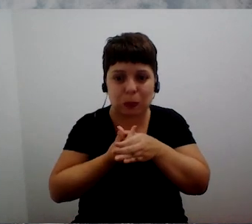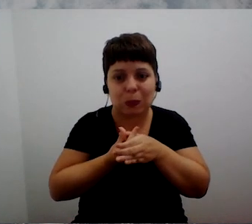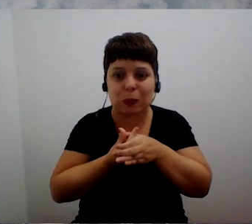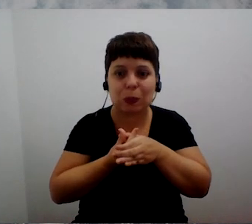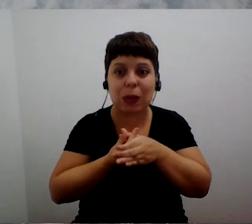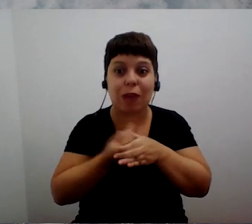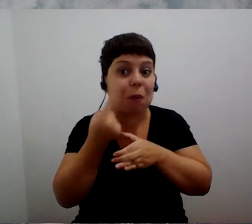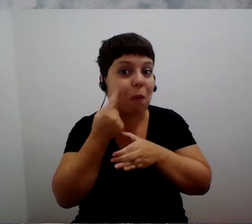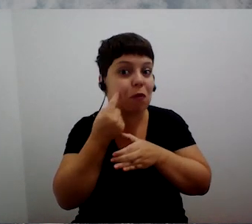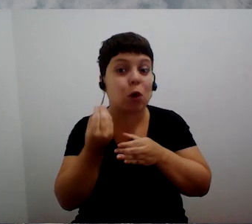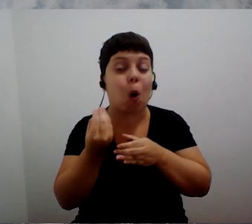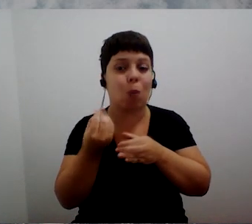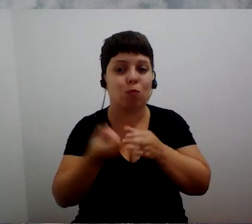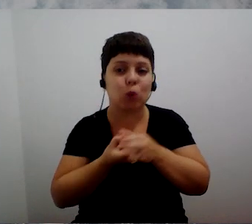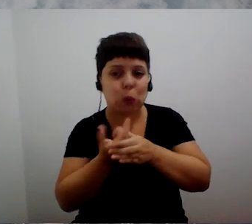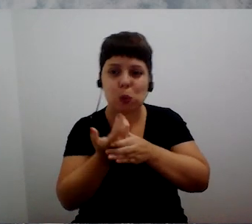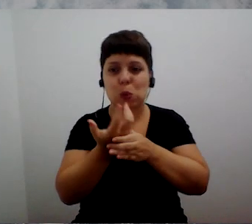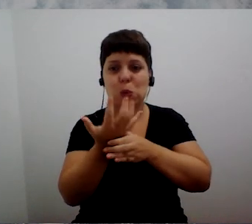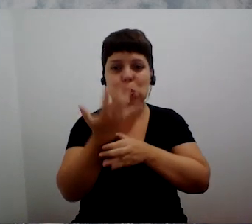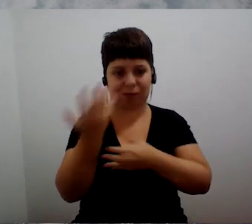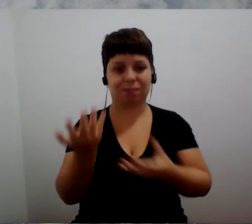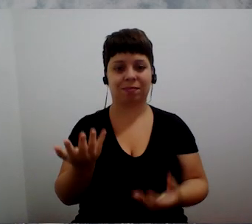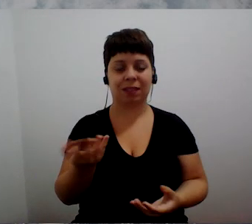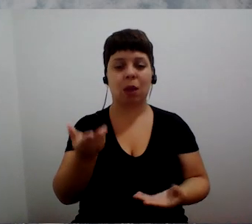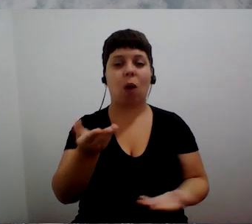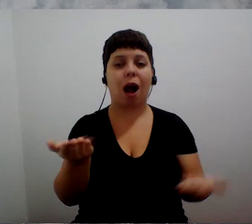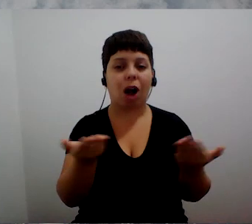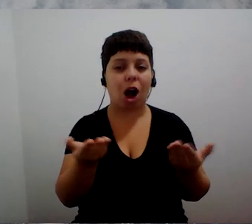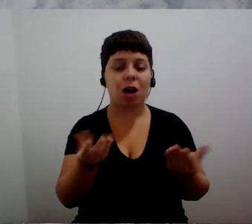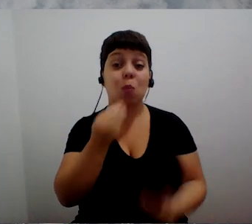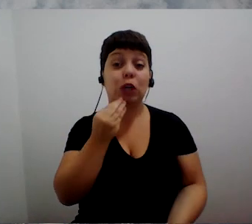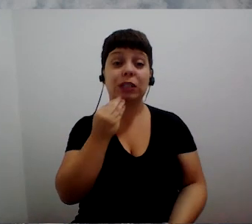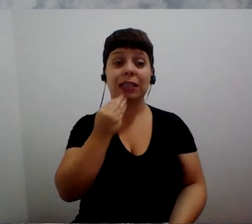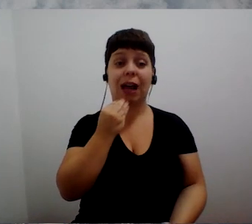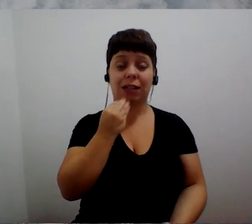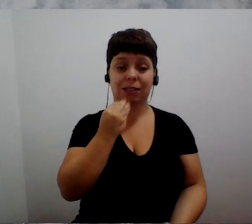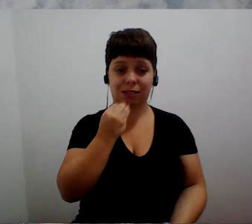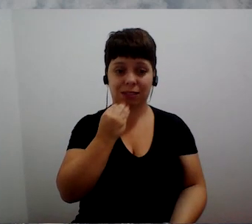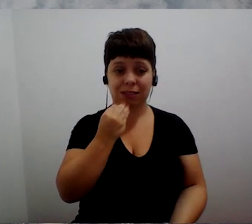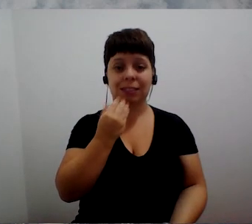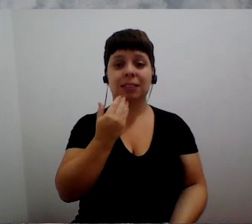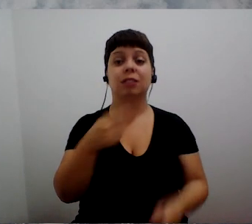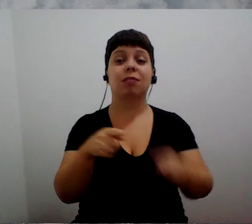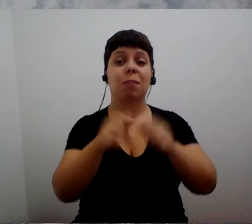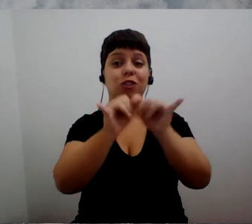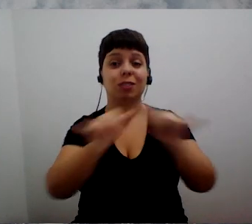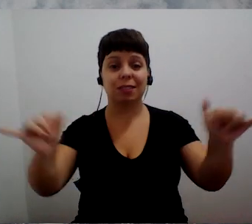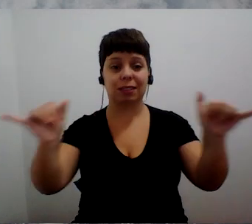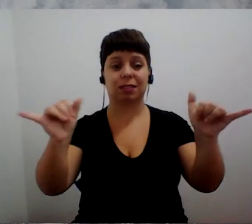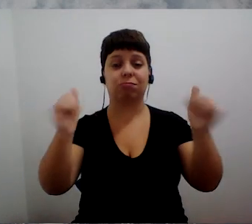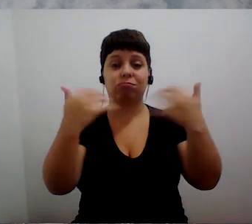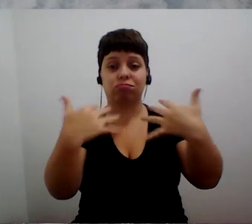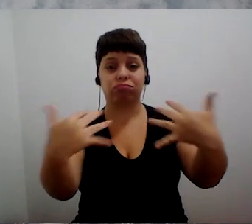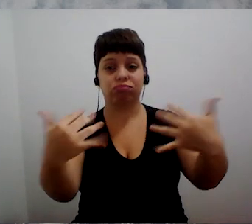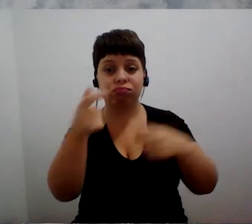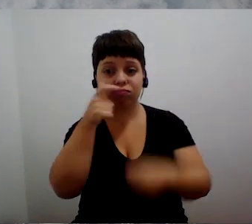you seeded this idea using these arrangements. So that I would like to have the opportunity